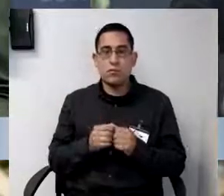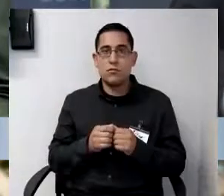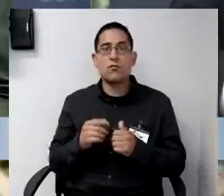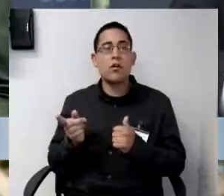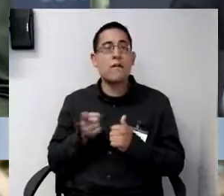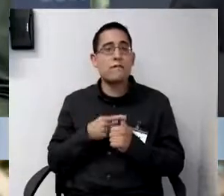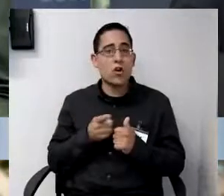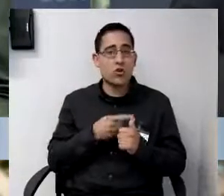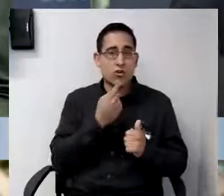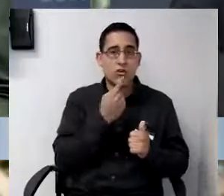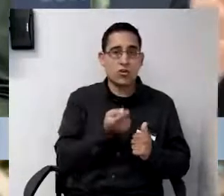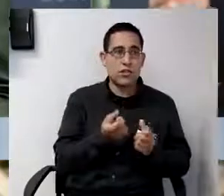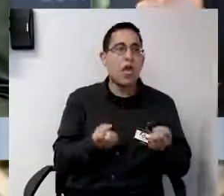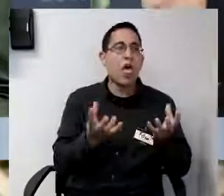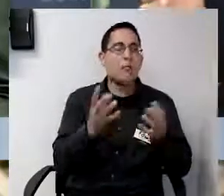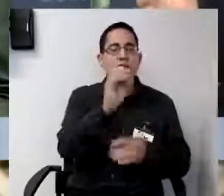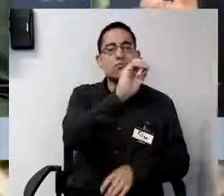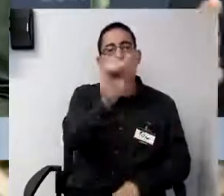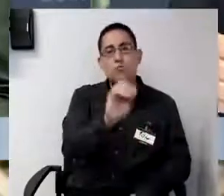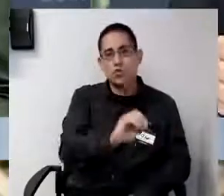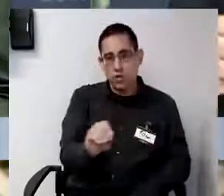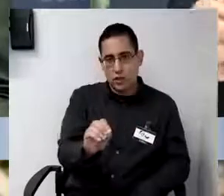say the percentage. So remember, there's